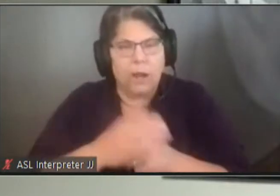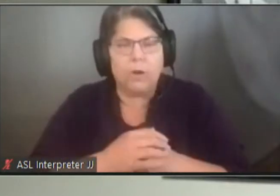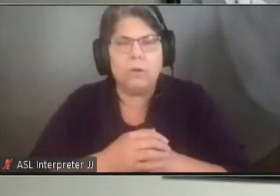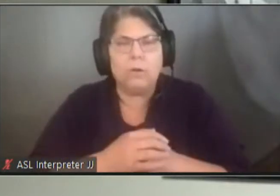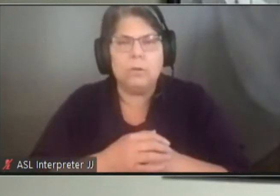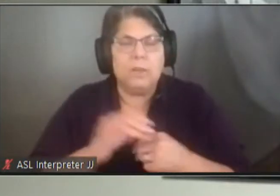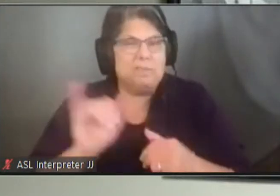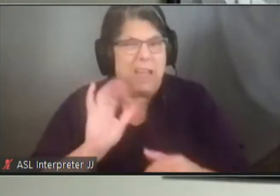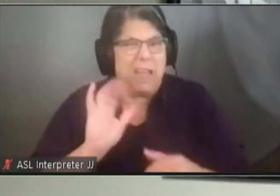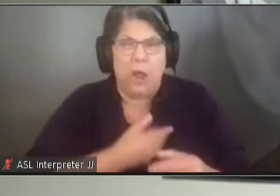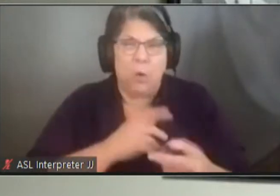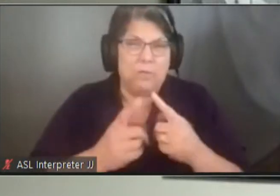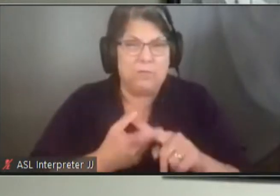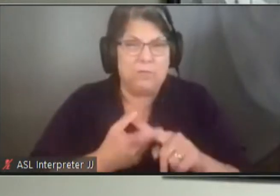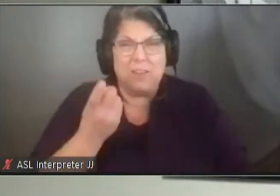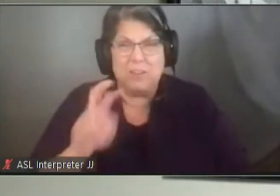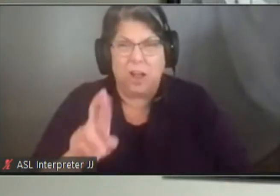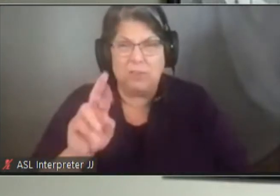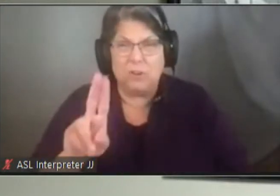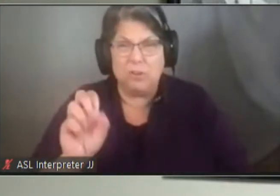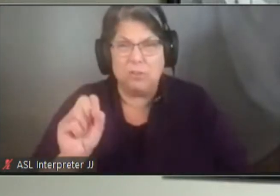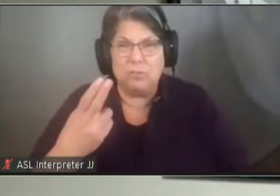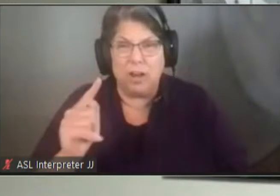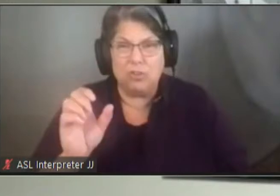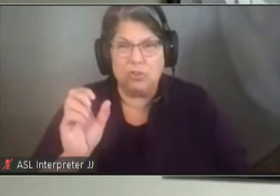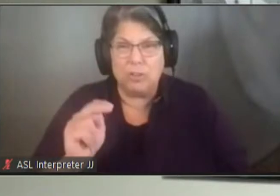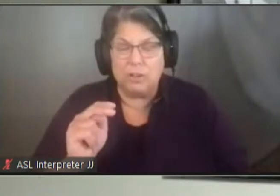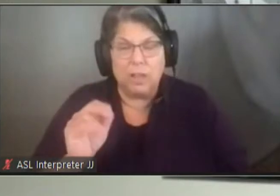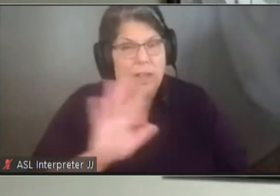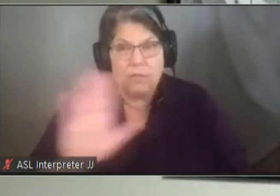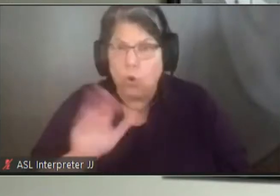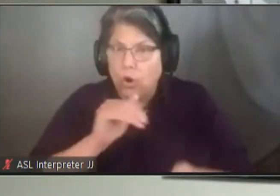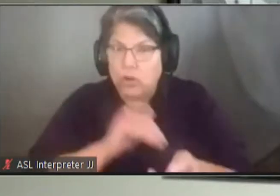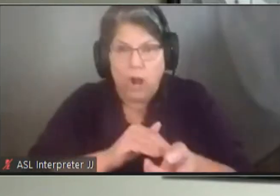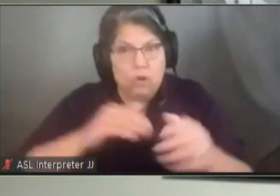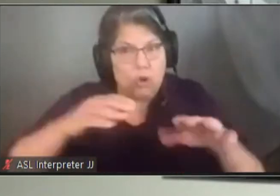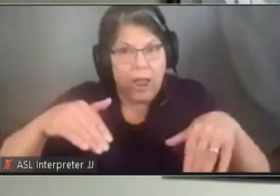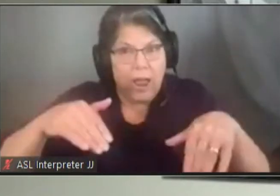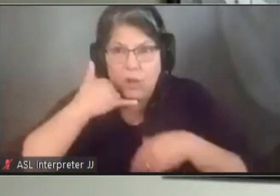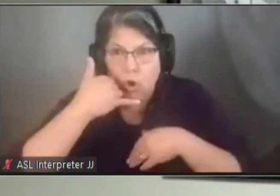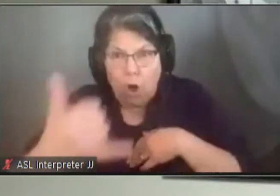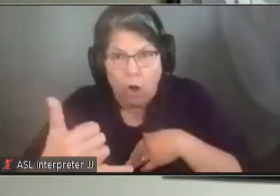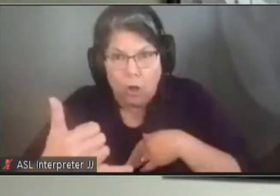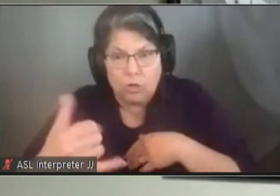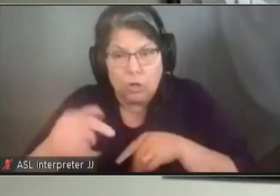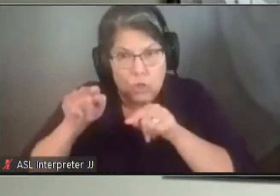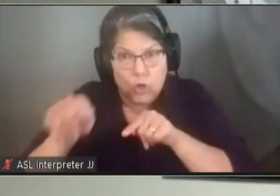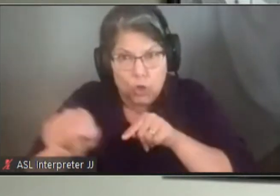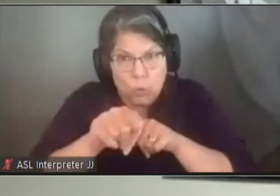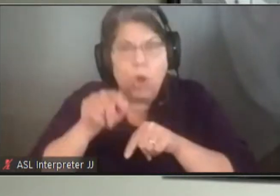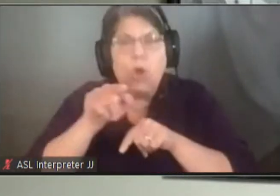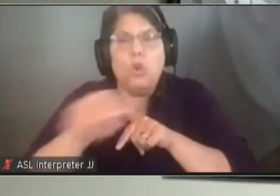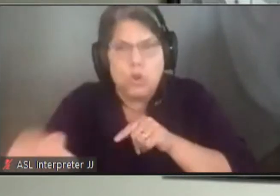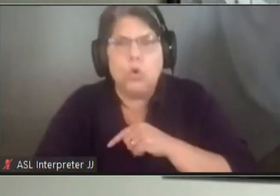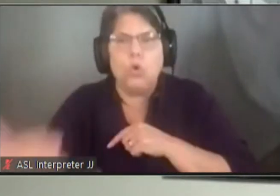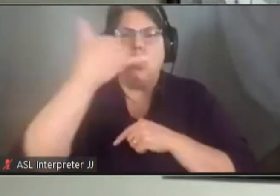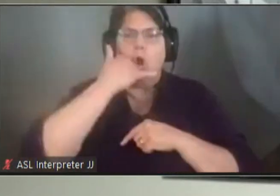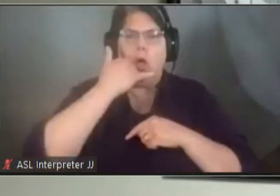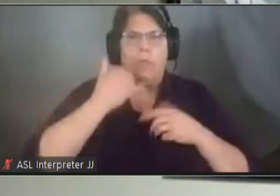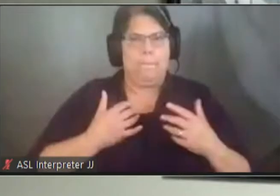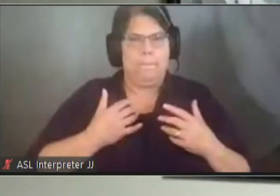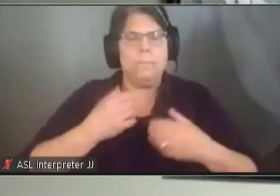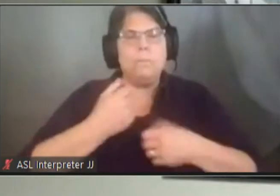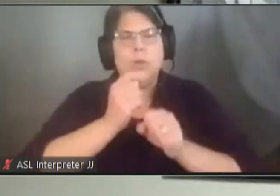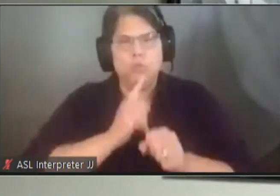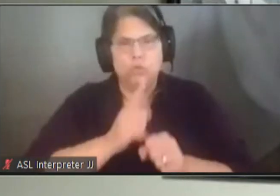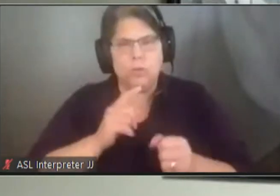Rushton, if your provider has not called you, then you call them to be sure that they have your permission to send